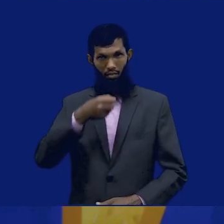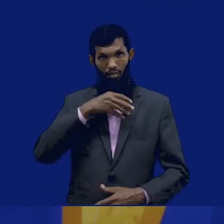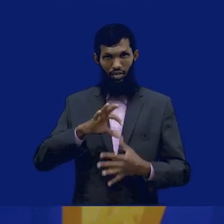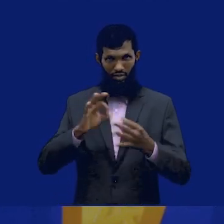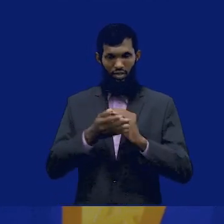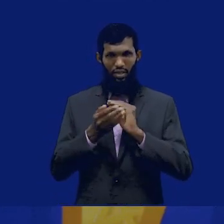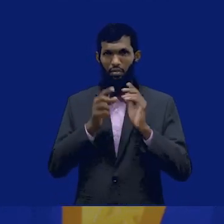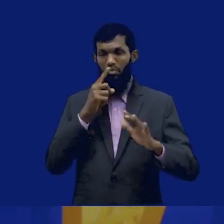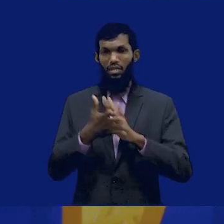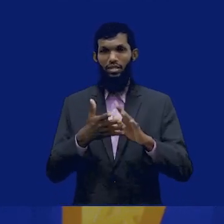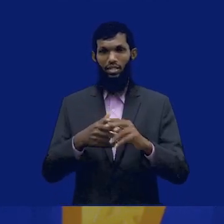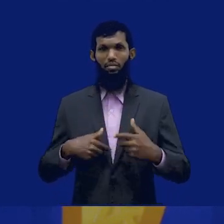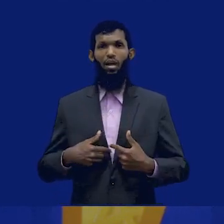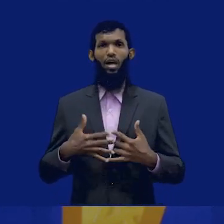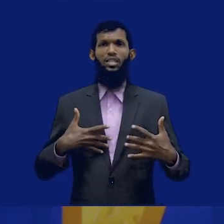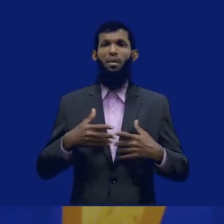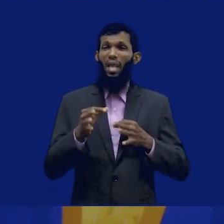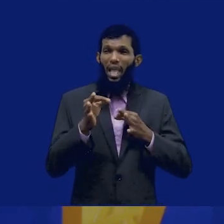alaihi wasallam describes